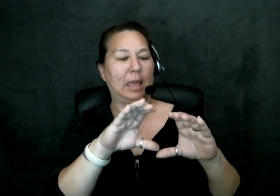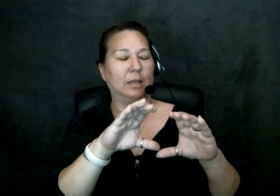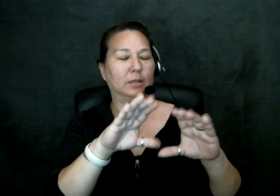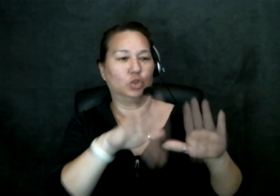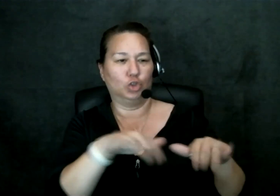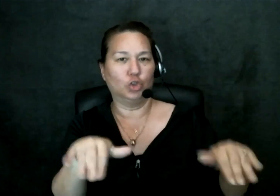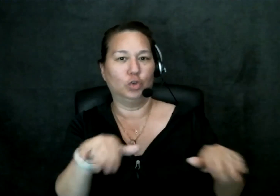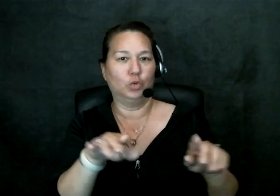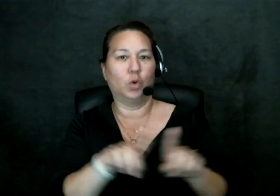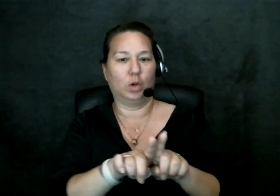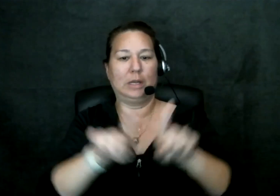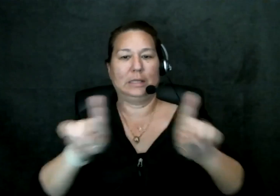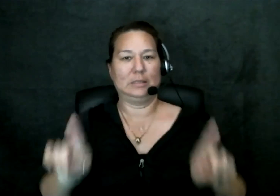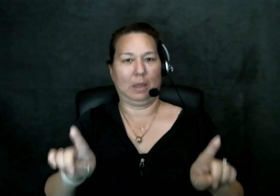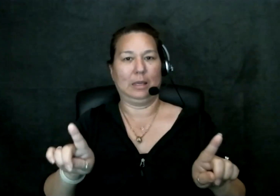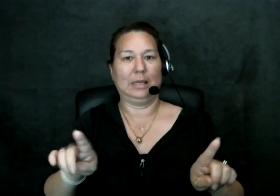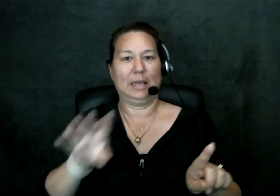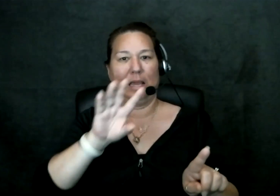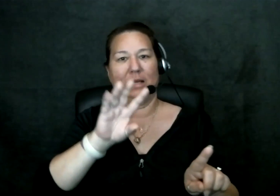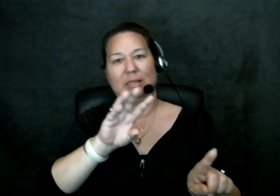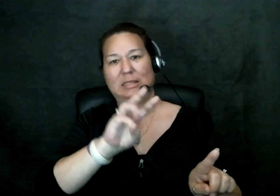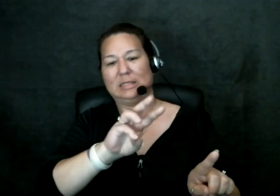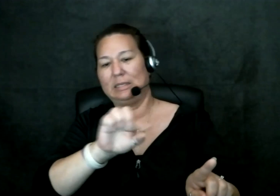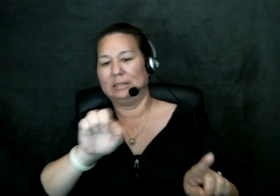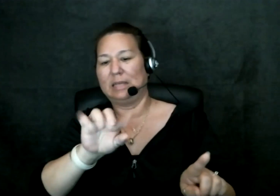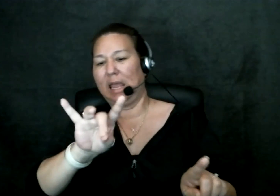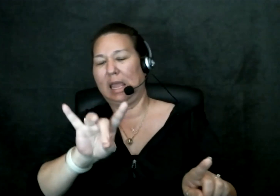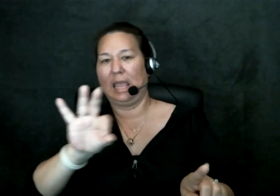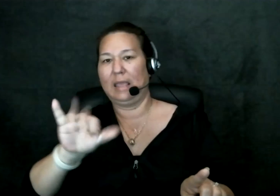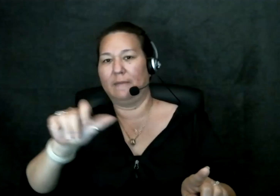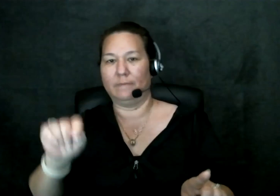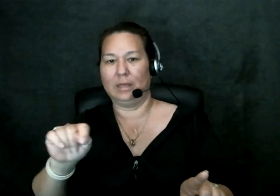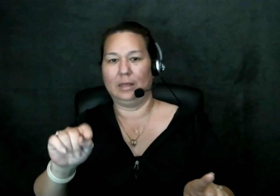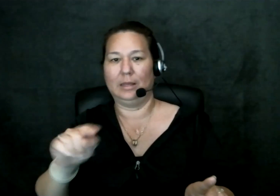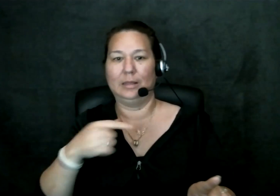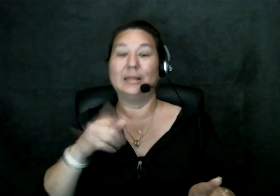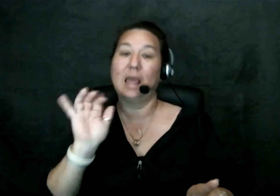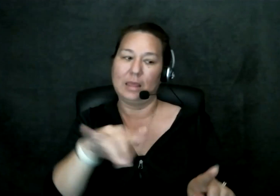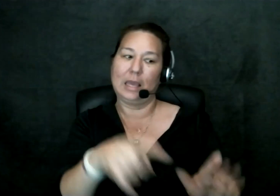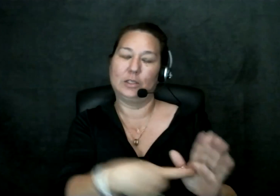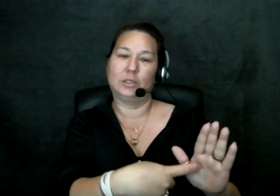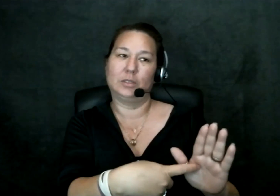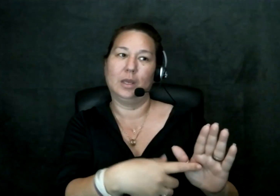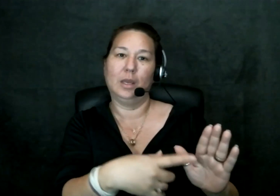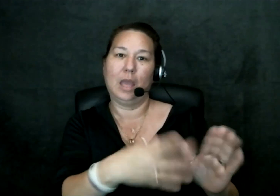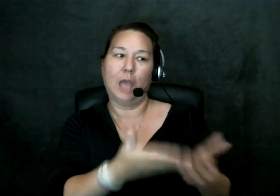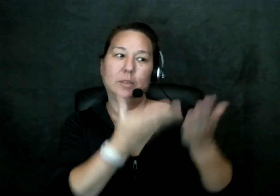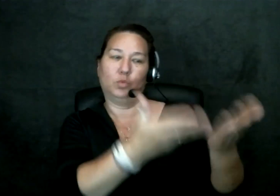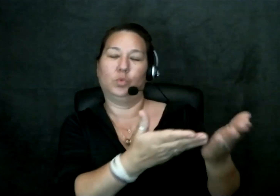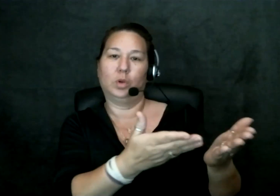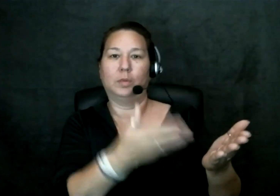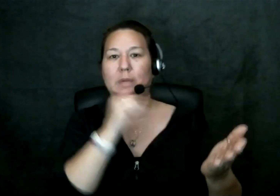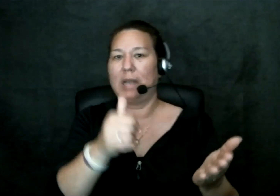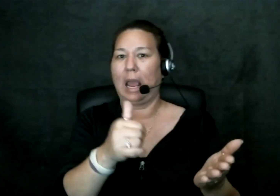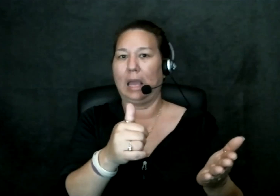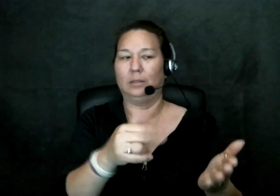between 3 to 6 feet, but it's not a requirement. So sorry about that. I got that wrong. Thanks. There is, stay on, Lisa